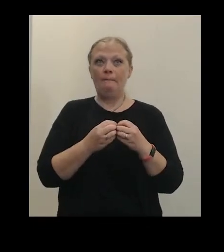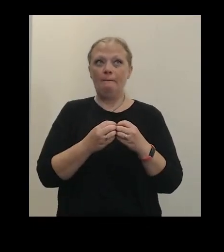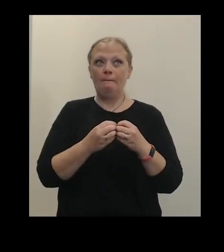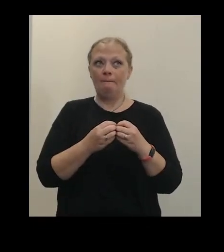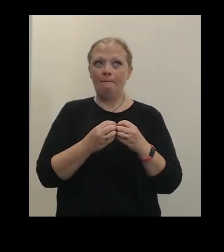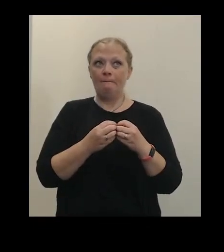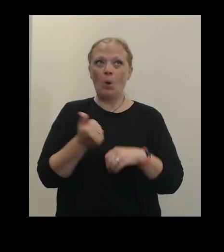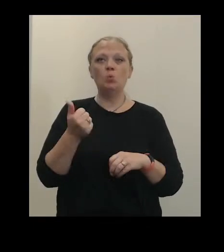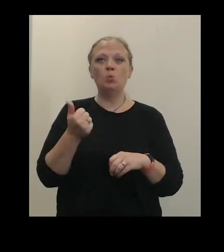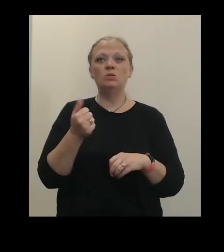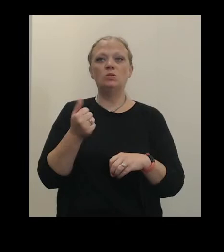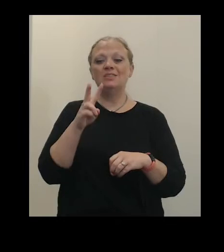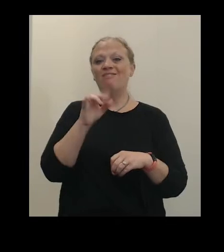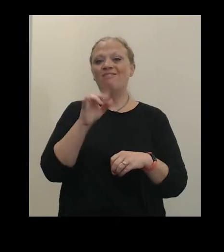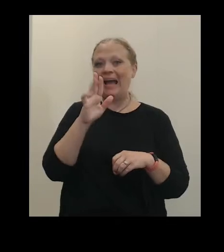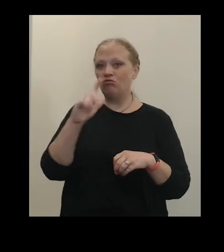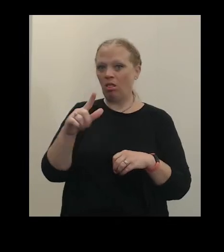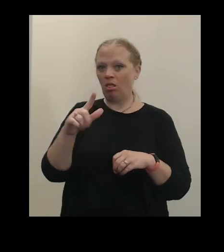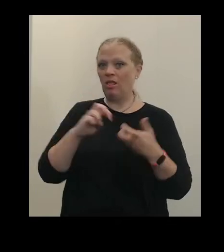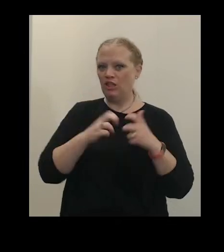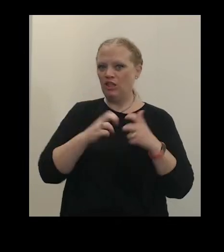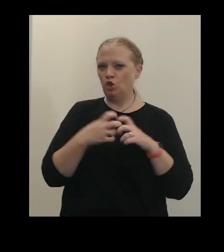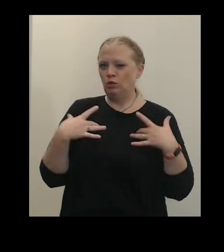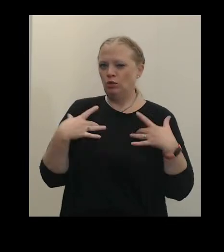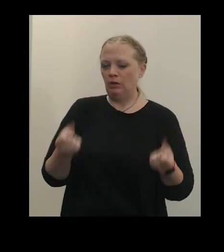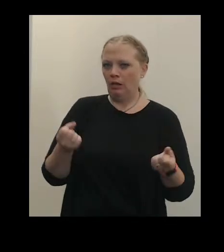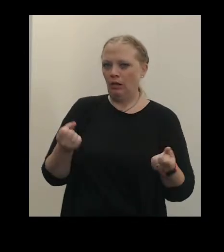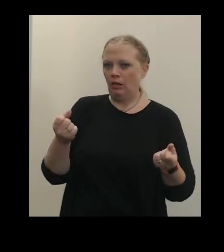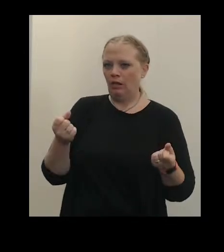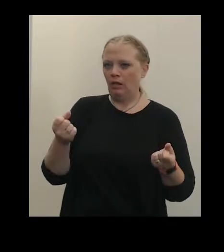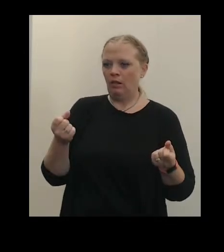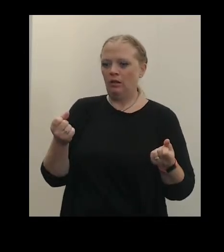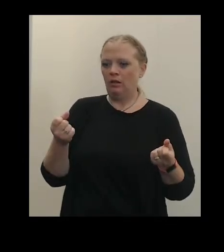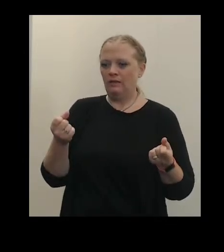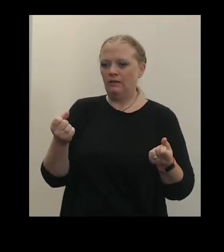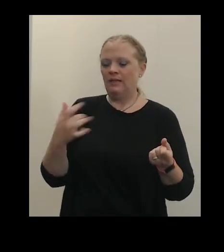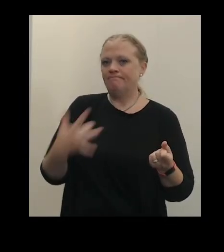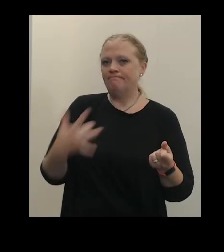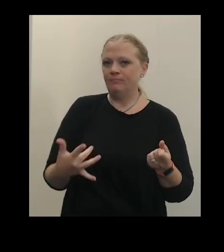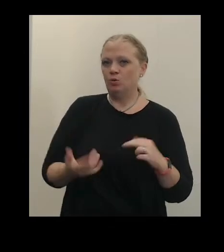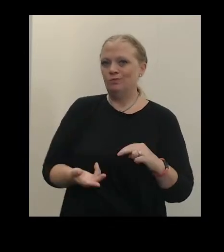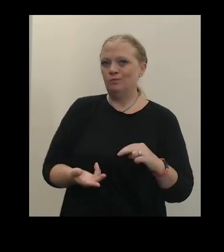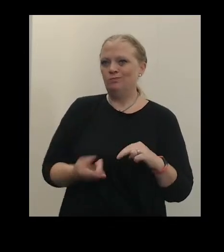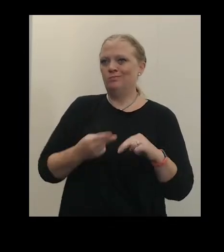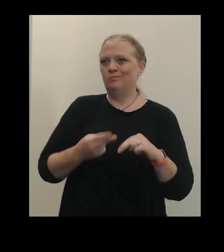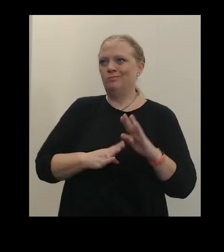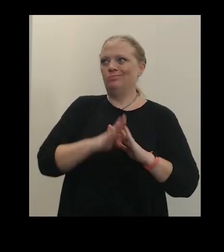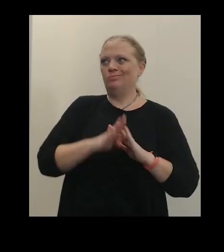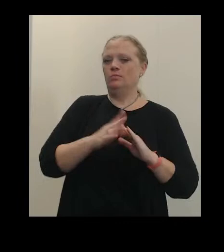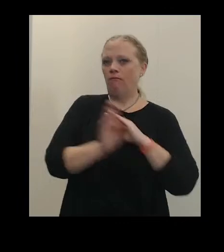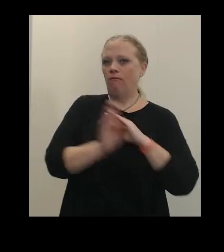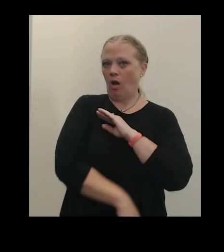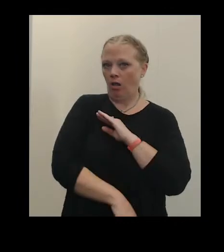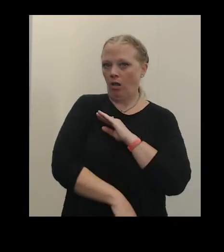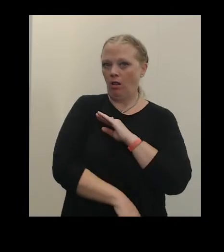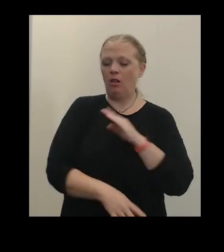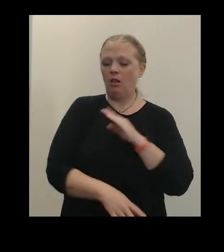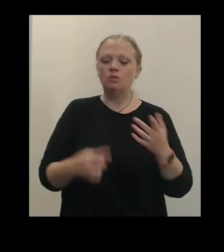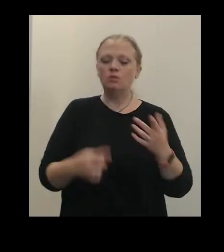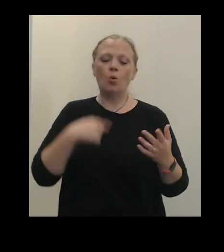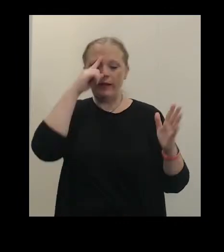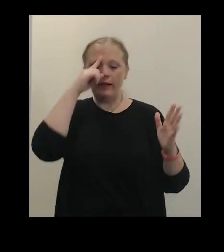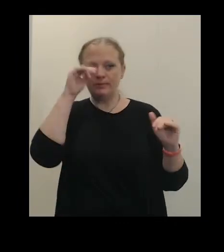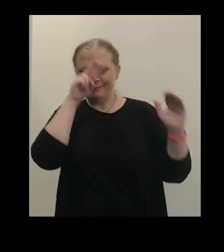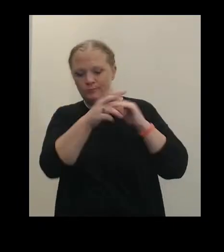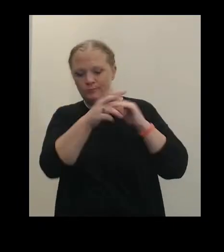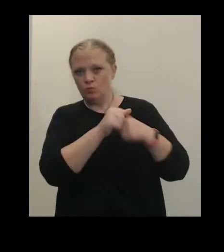issues that we've dealt with in the past, they always seem to go up in the fall. We do expect an increase in COVID-19, and therefore the best way to protect